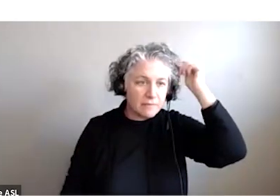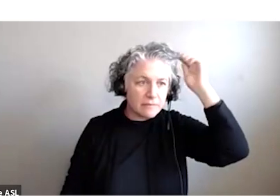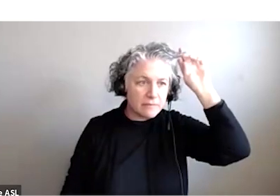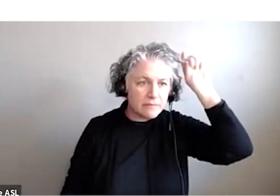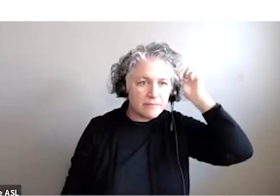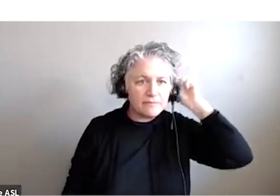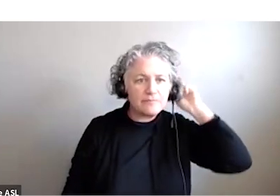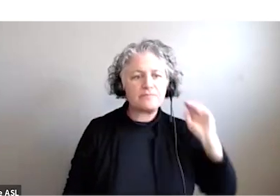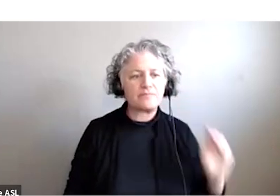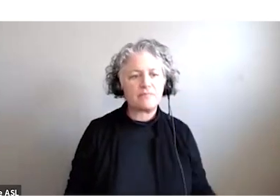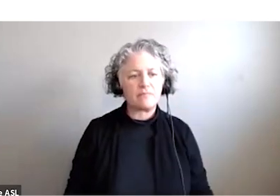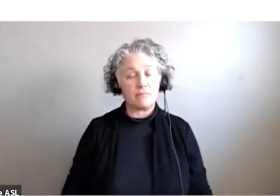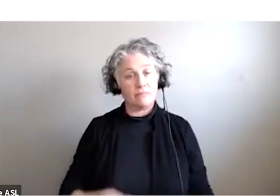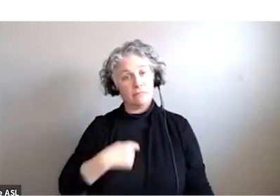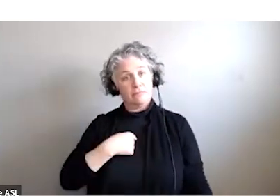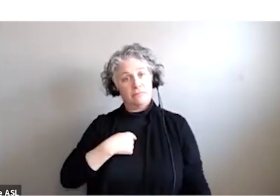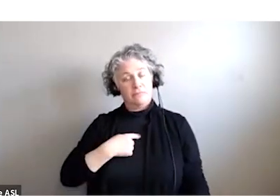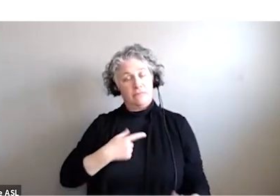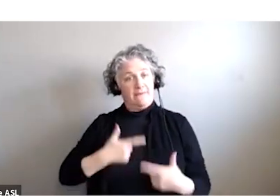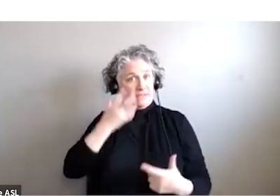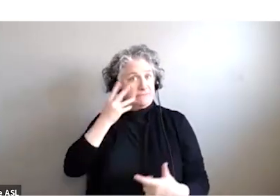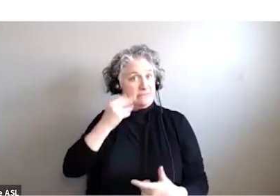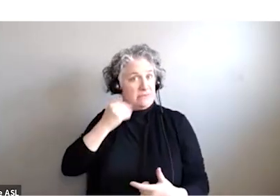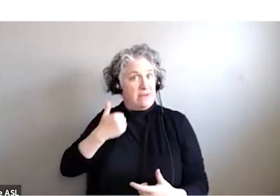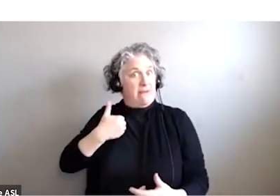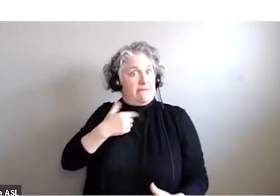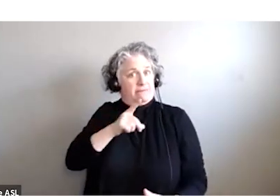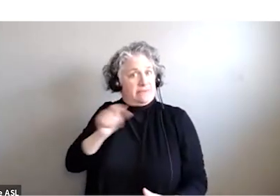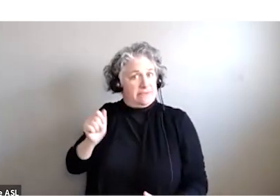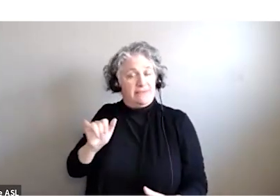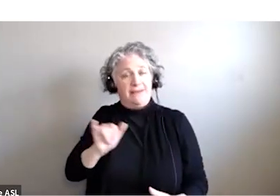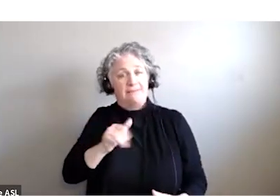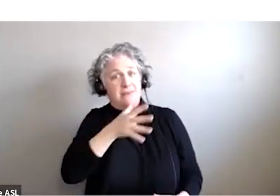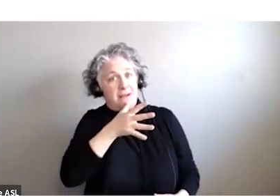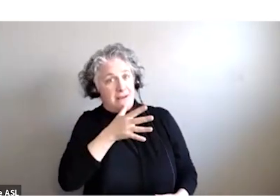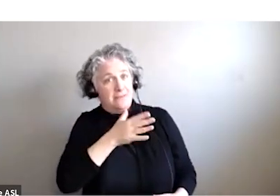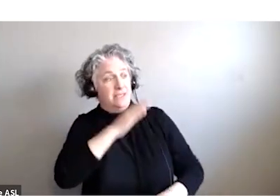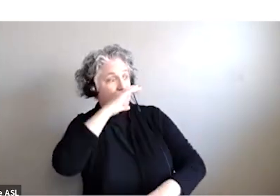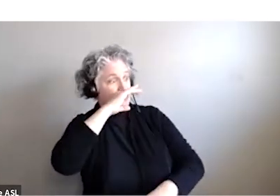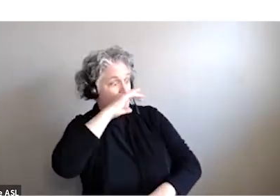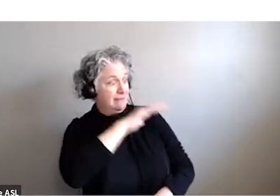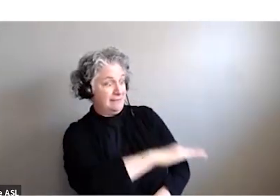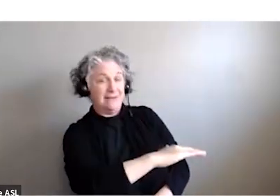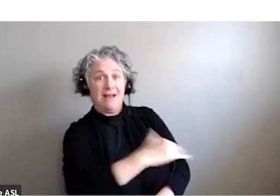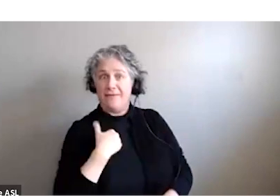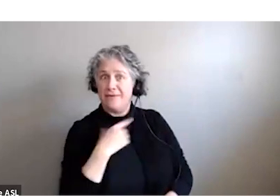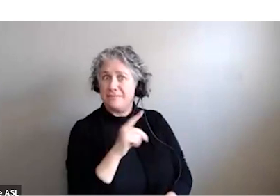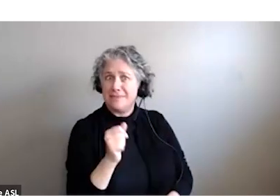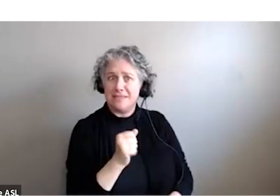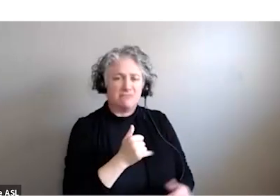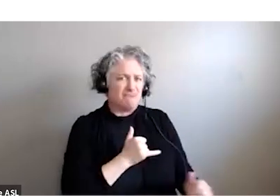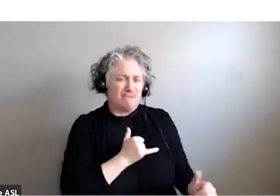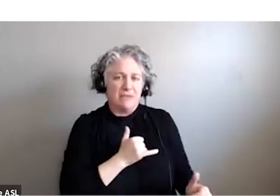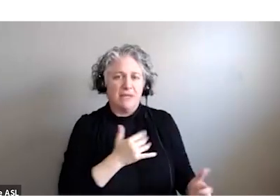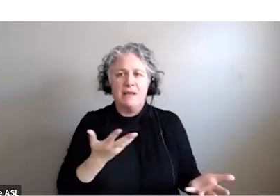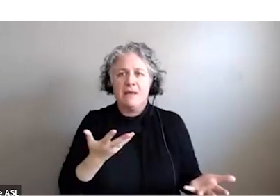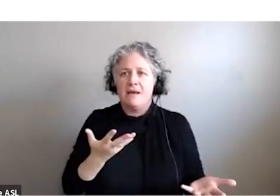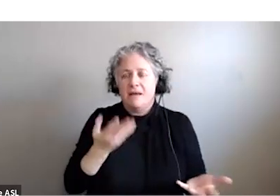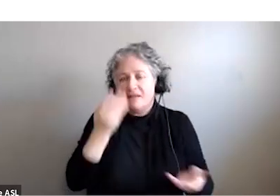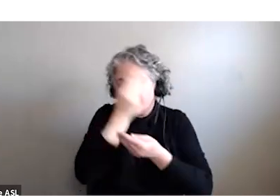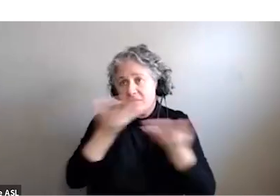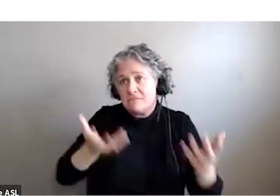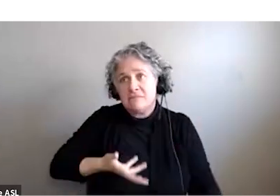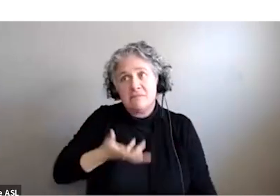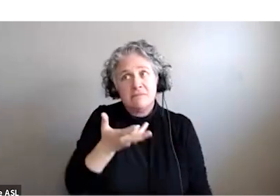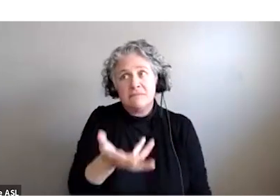As someone with a lived experience with disability and as a mom with a child with a disability, I wanted to share with you that